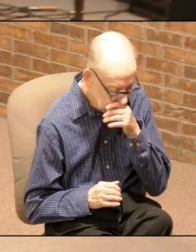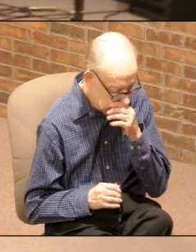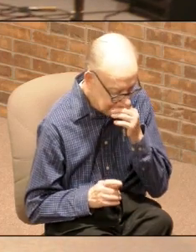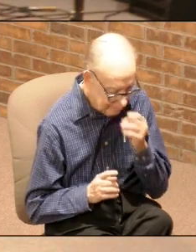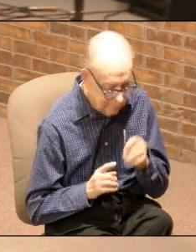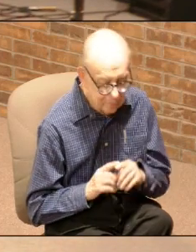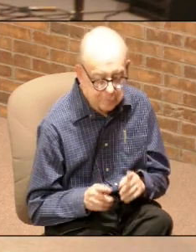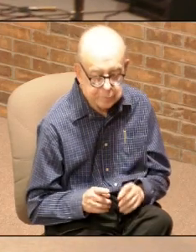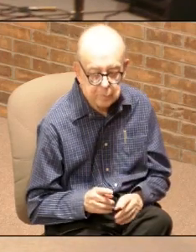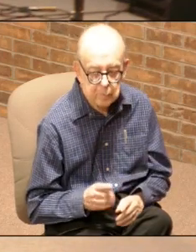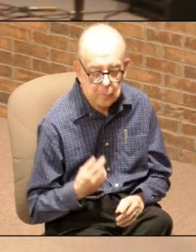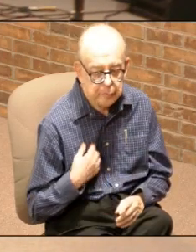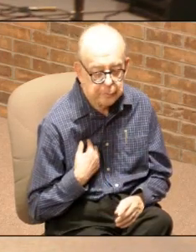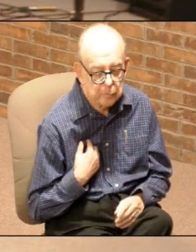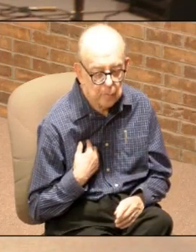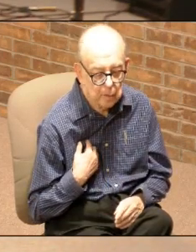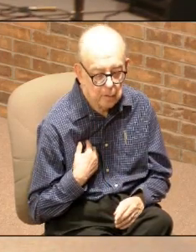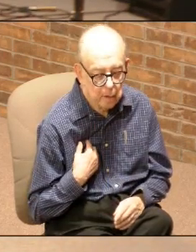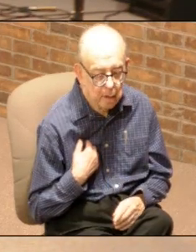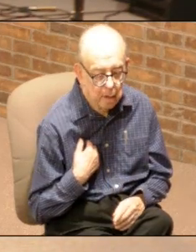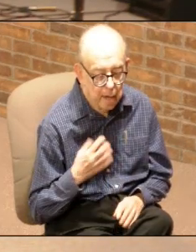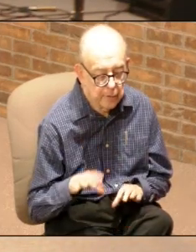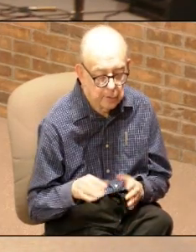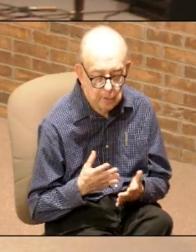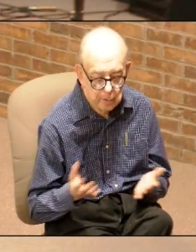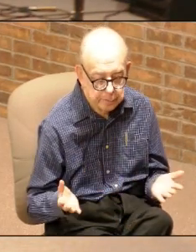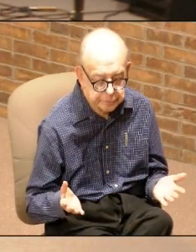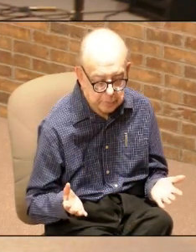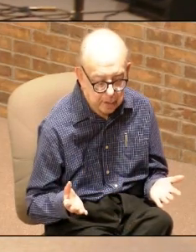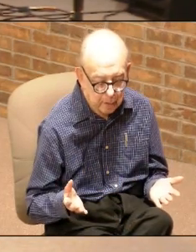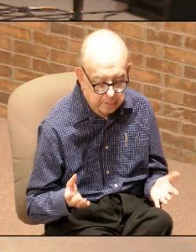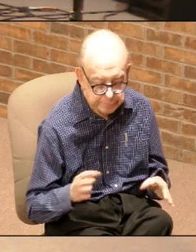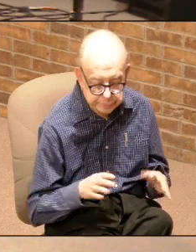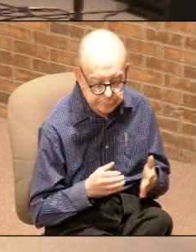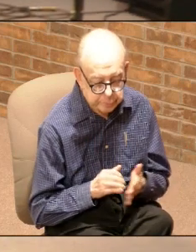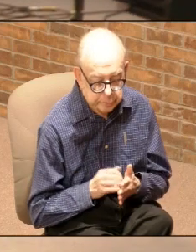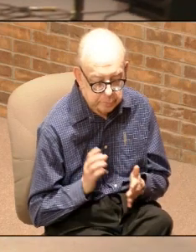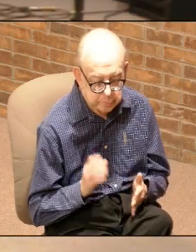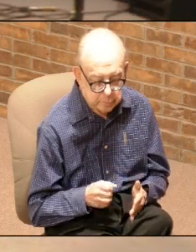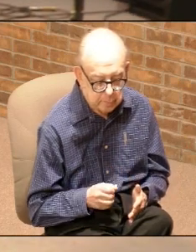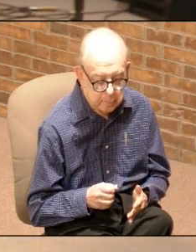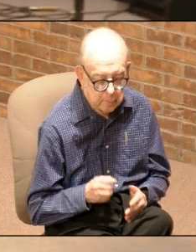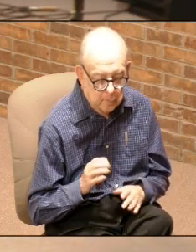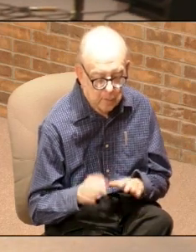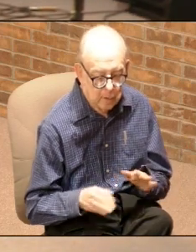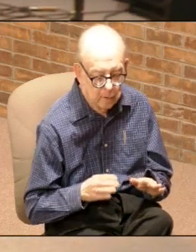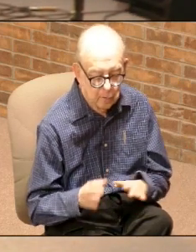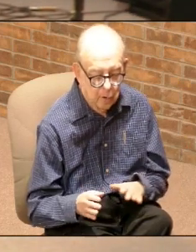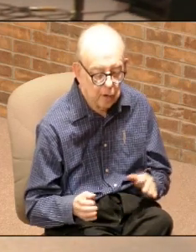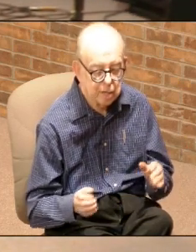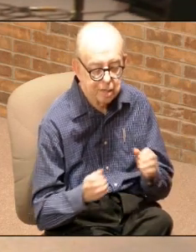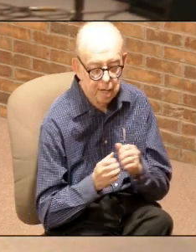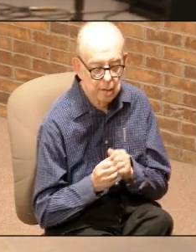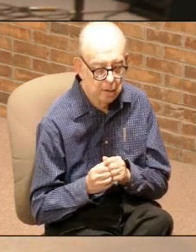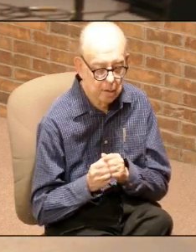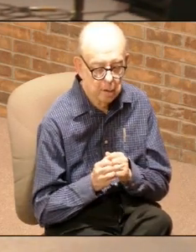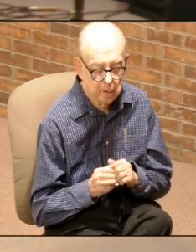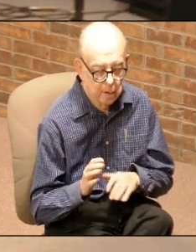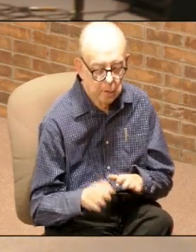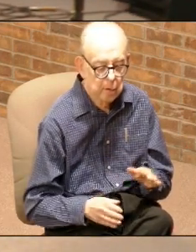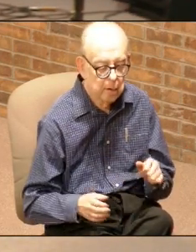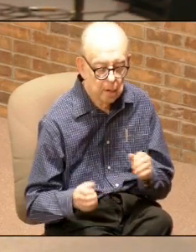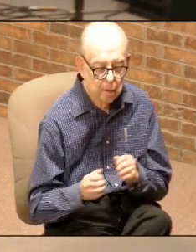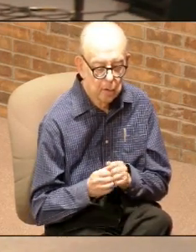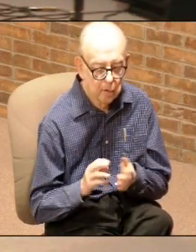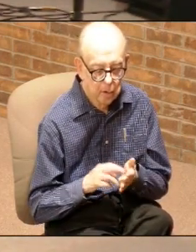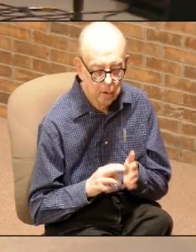But what do I have to do? In order to do this, I've got to walk together. And walking